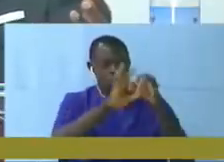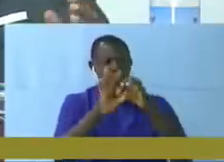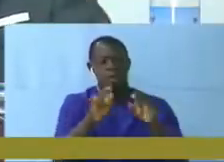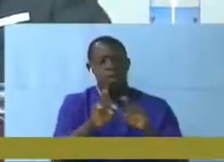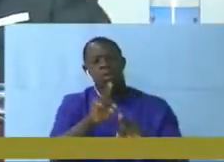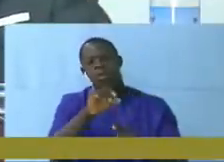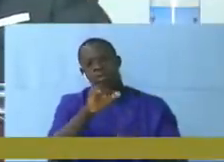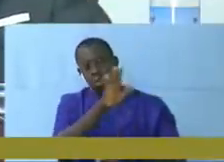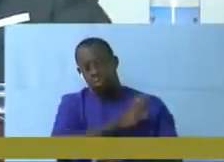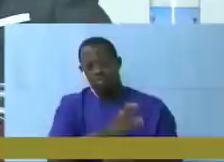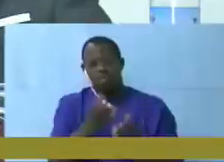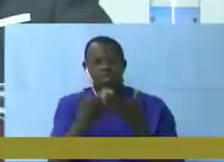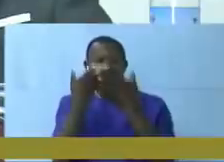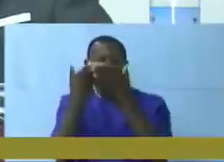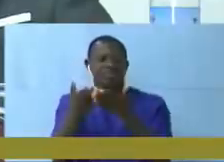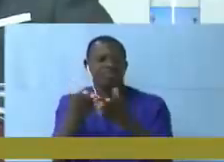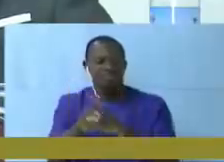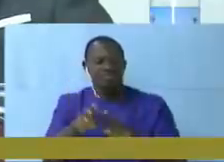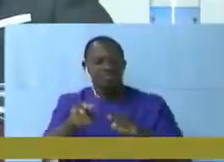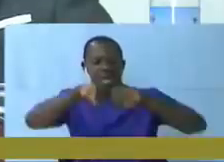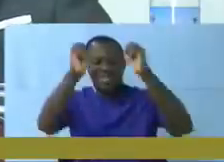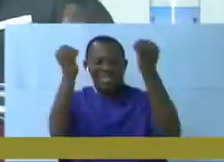really terminate